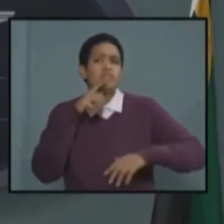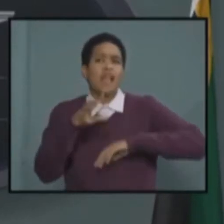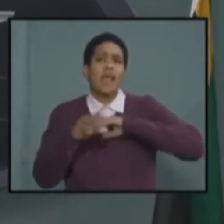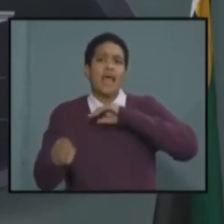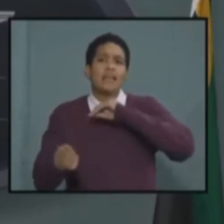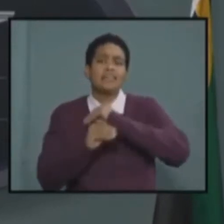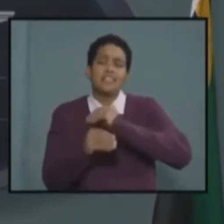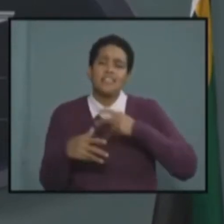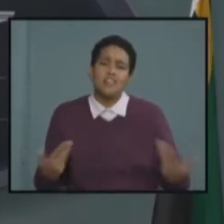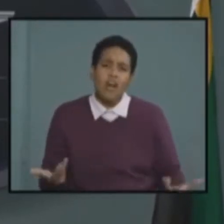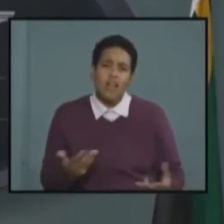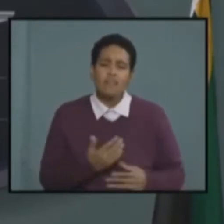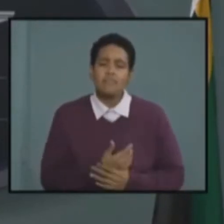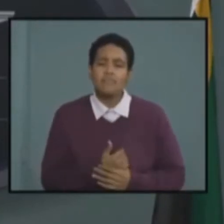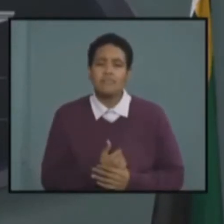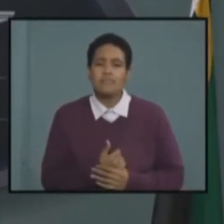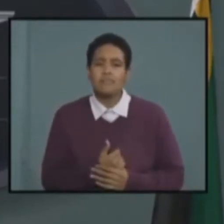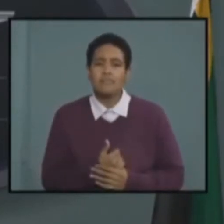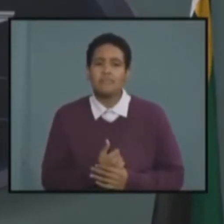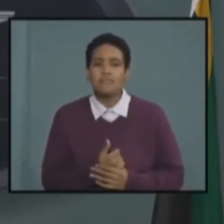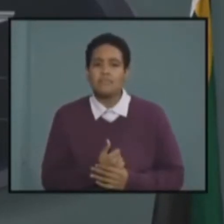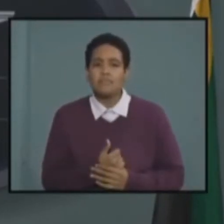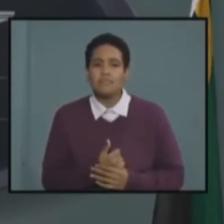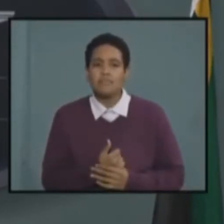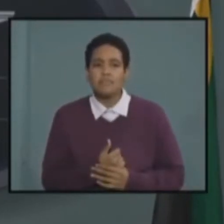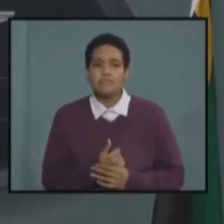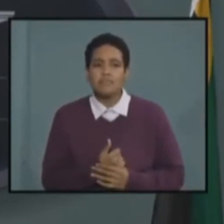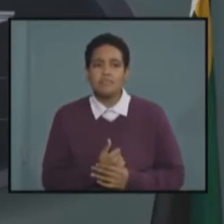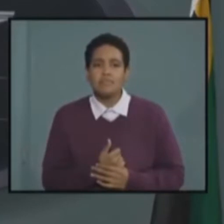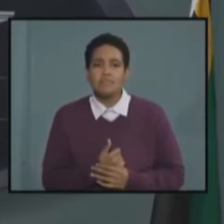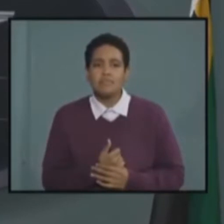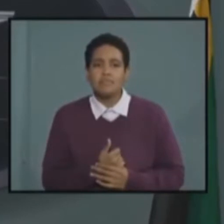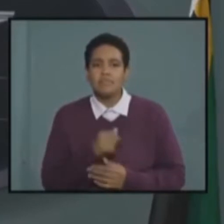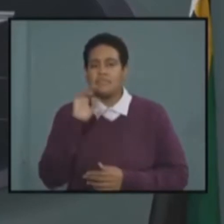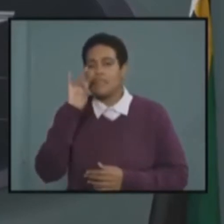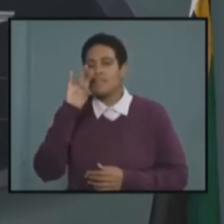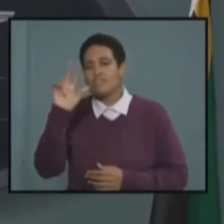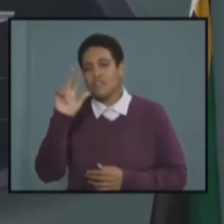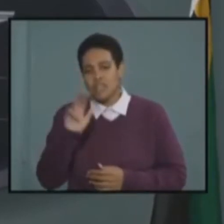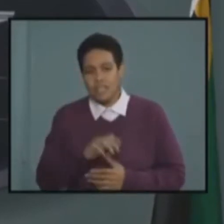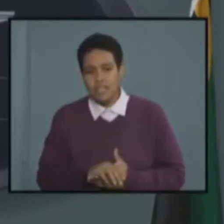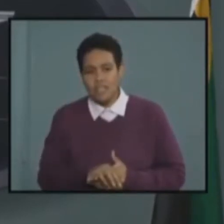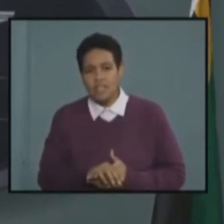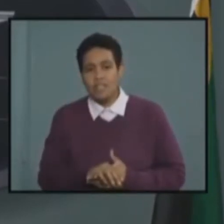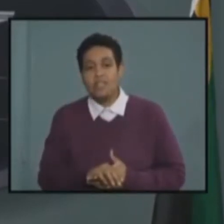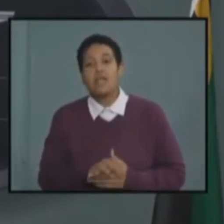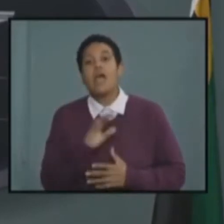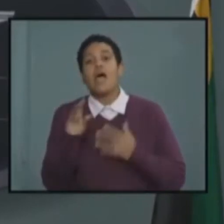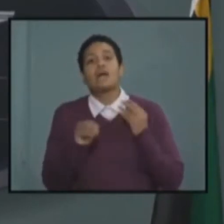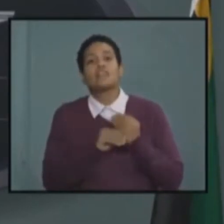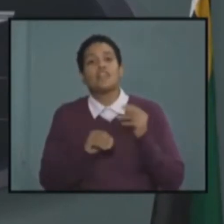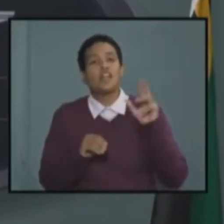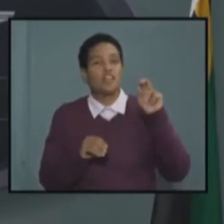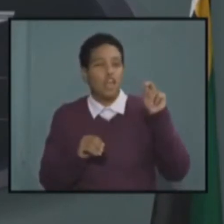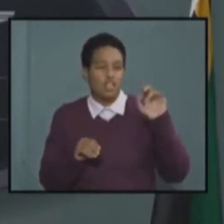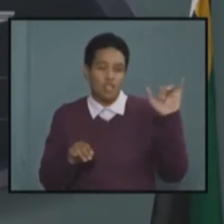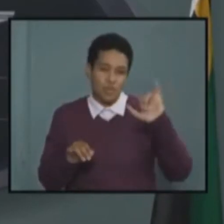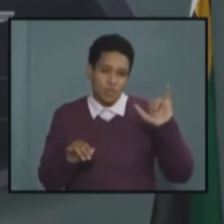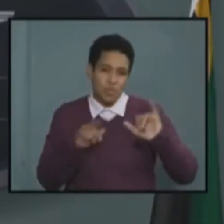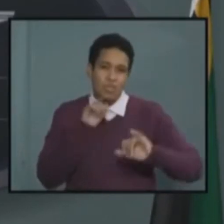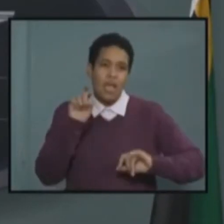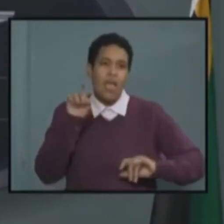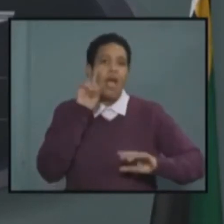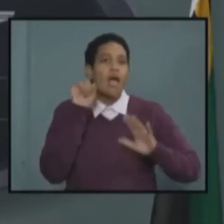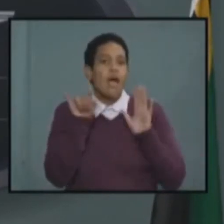73, as well as an additional 30 that have been